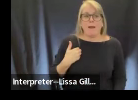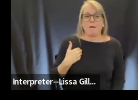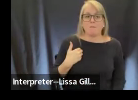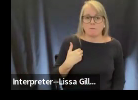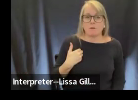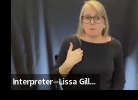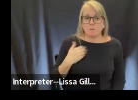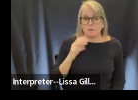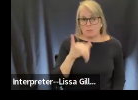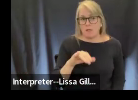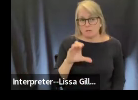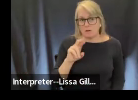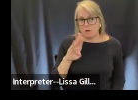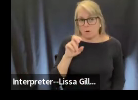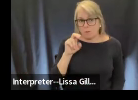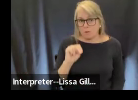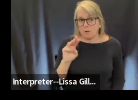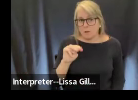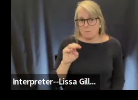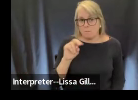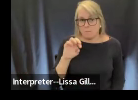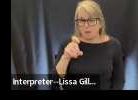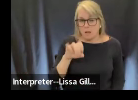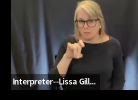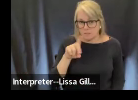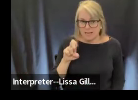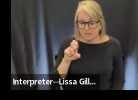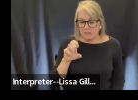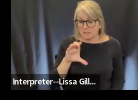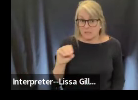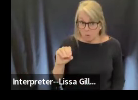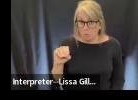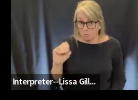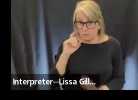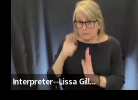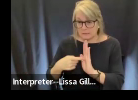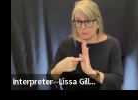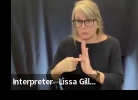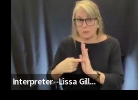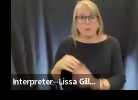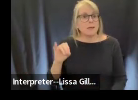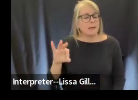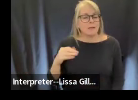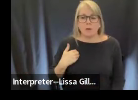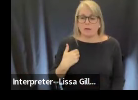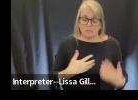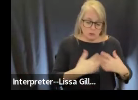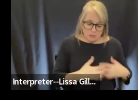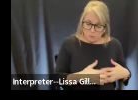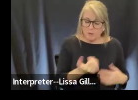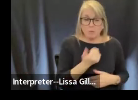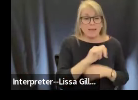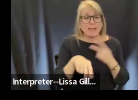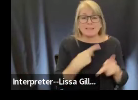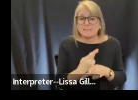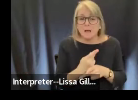little bit later. But the concept of having a carbon monoxide detector, if you are using a generator or have any type of gas appliance in your